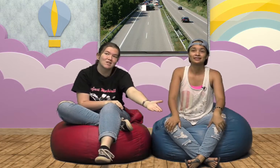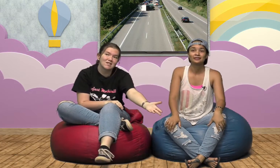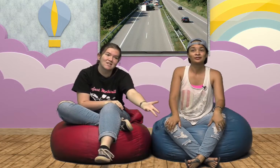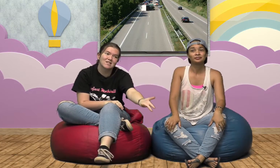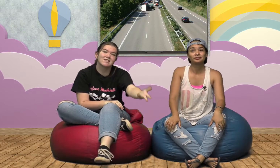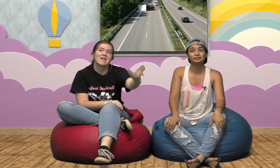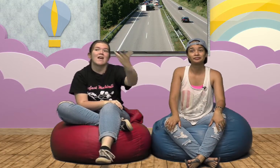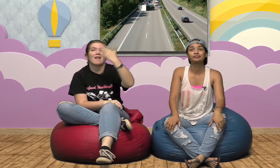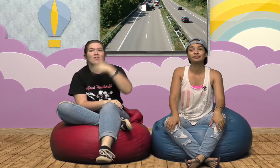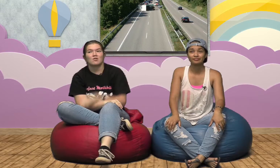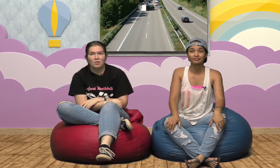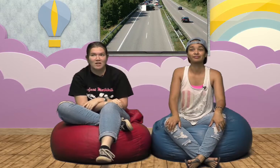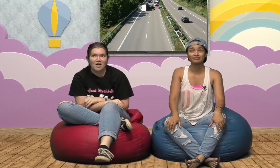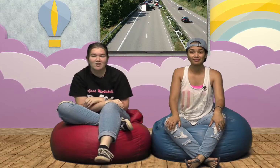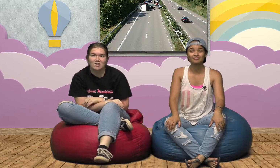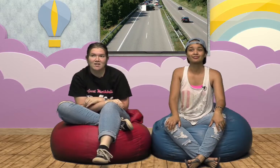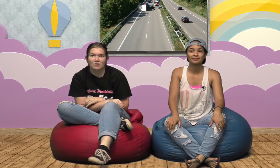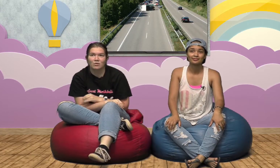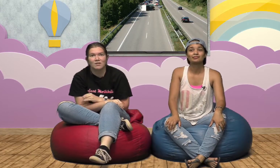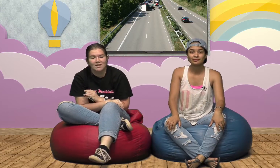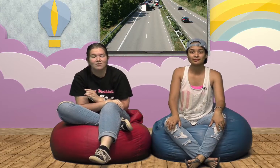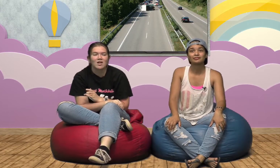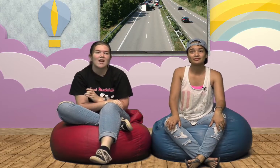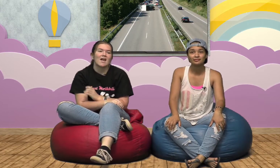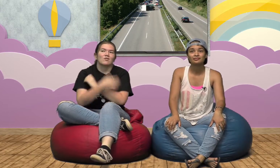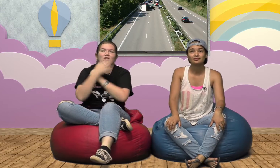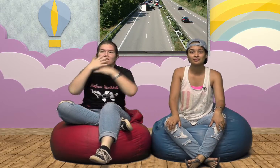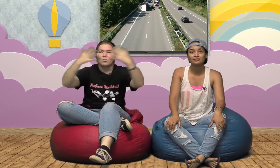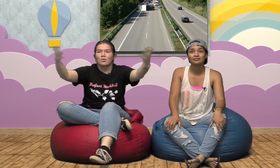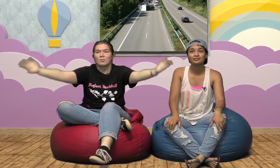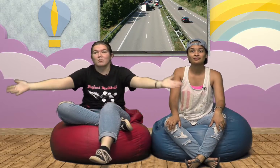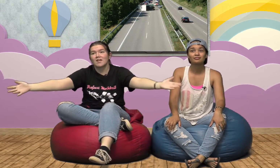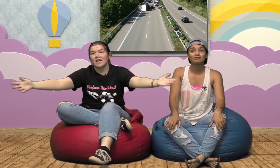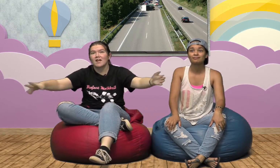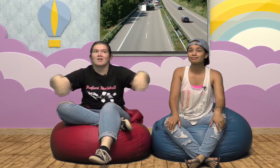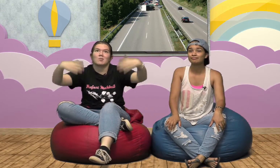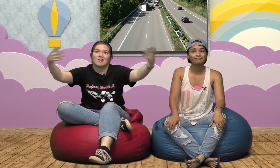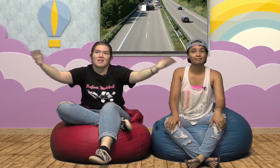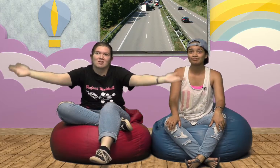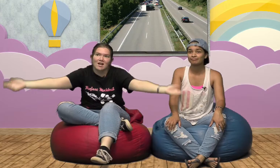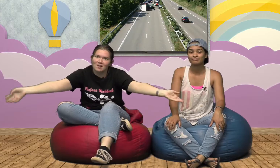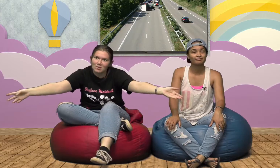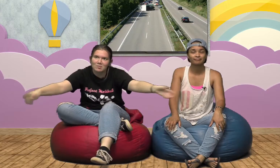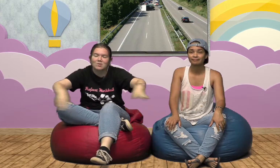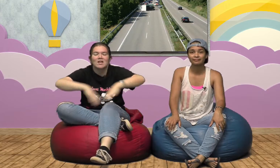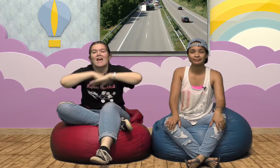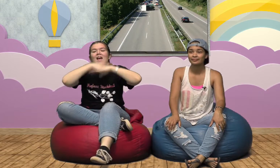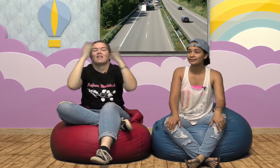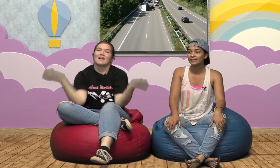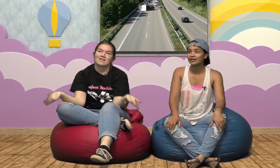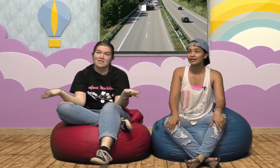maintain social distance, and then you bring it back to the town where you live and you give it to all the people there, and the people there give it to other